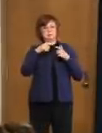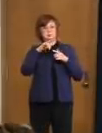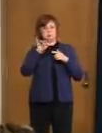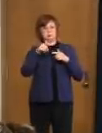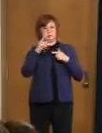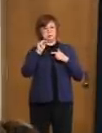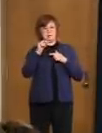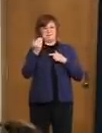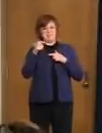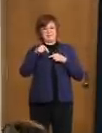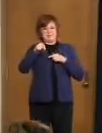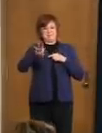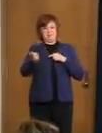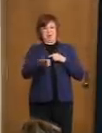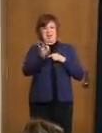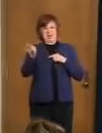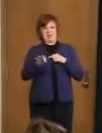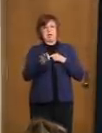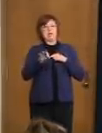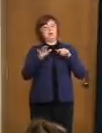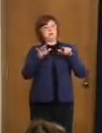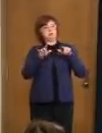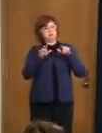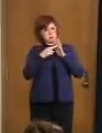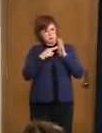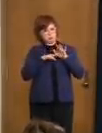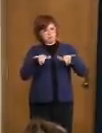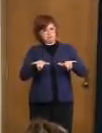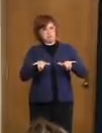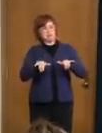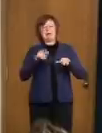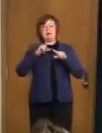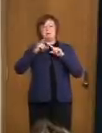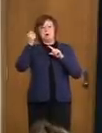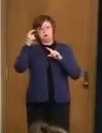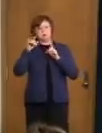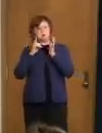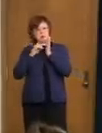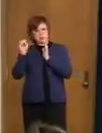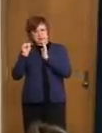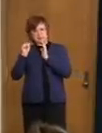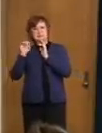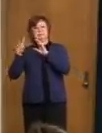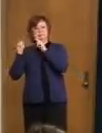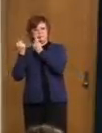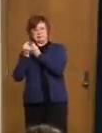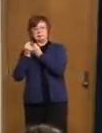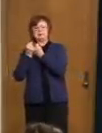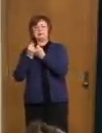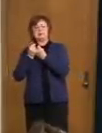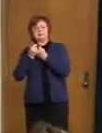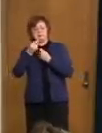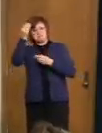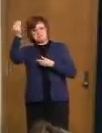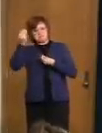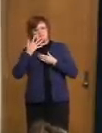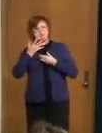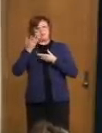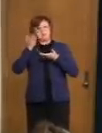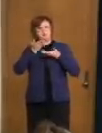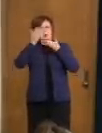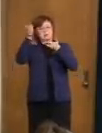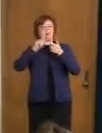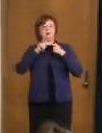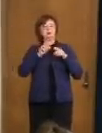15th. Today, on the recommendation of Dr. Shahab and his team, we are extending those public health orders for 2 additional weeks until